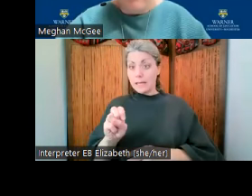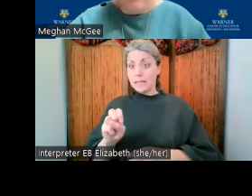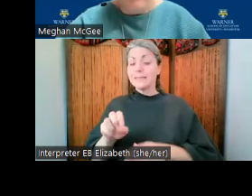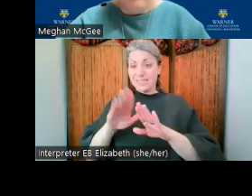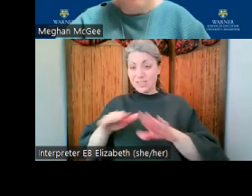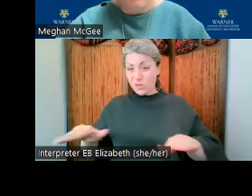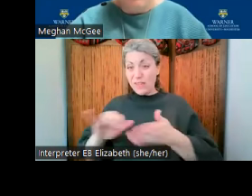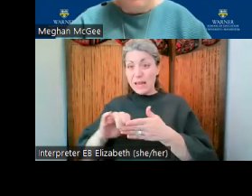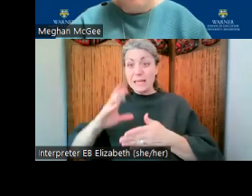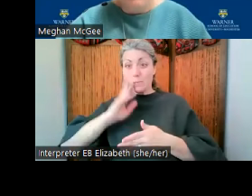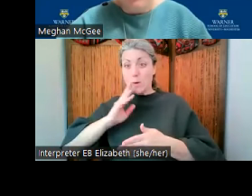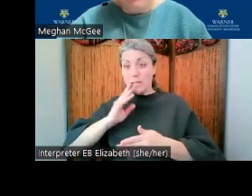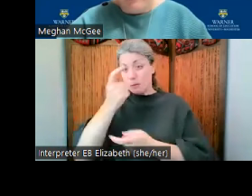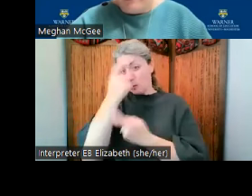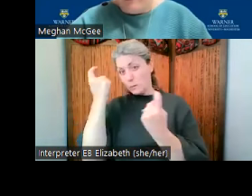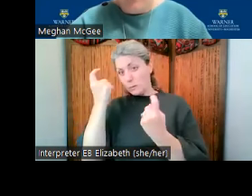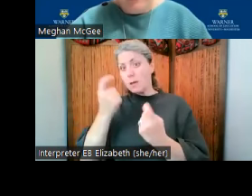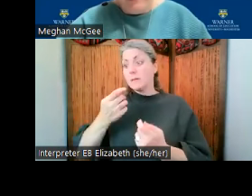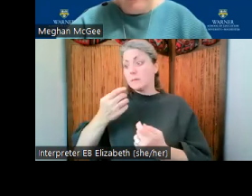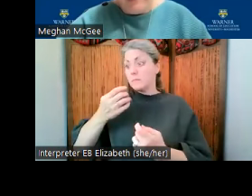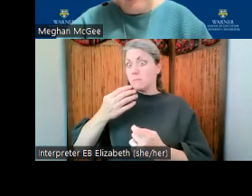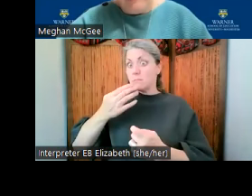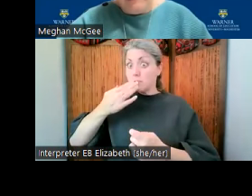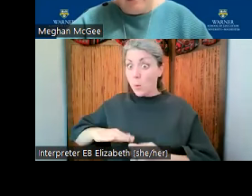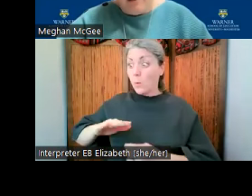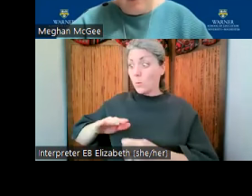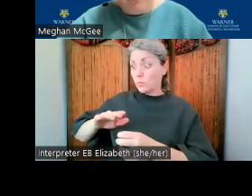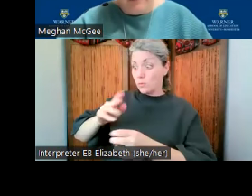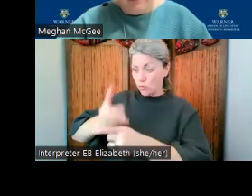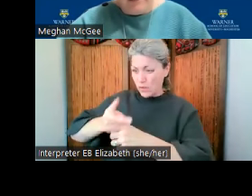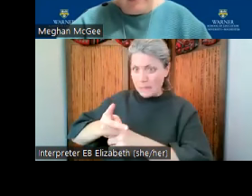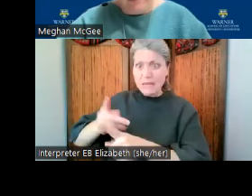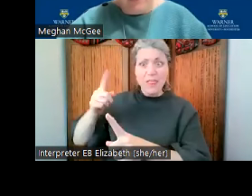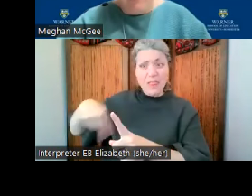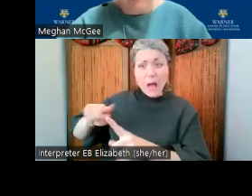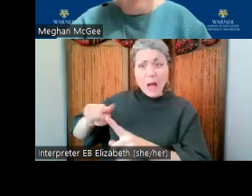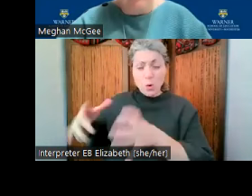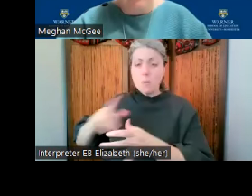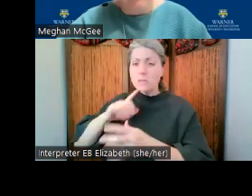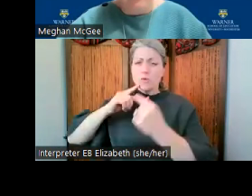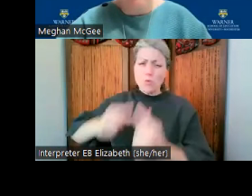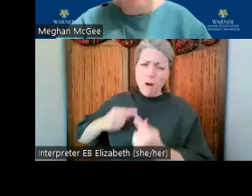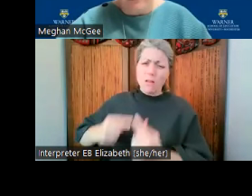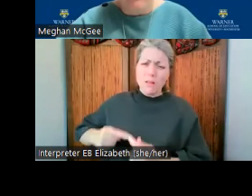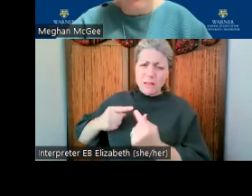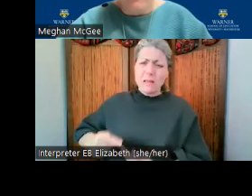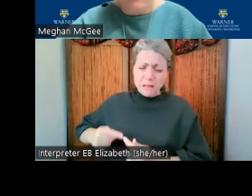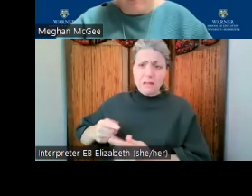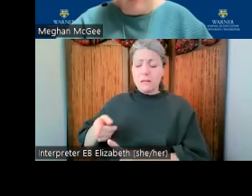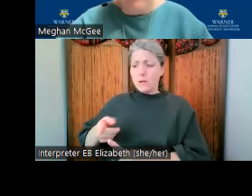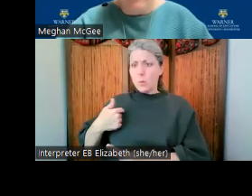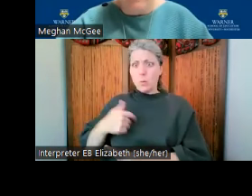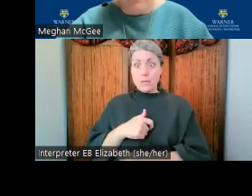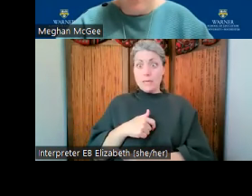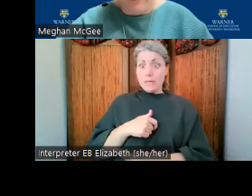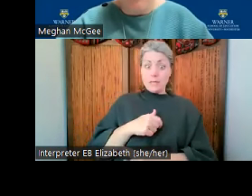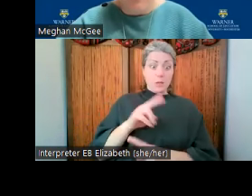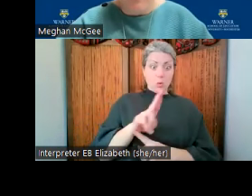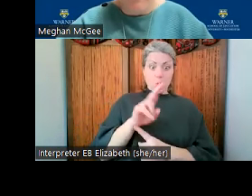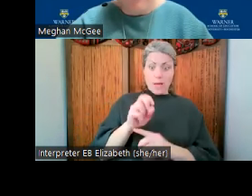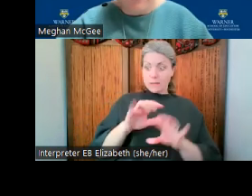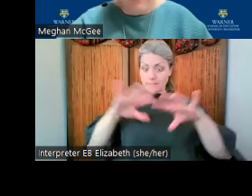maltreatment, were struggling. And we needed, as a country and as a service system, figure out how to respond so that